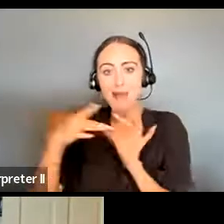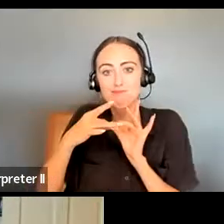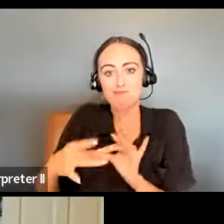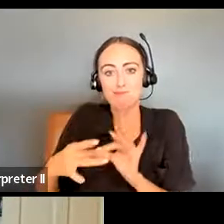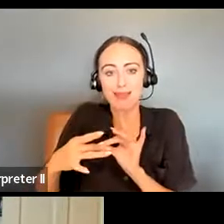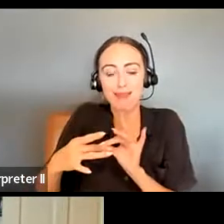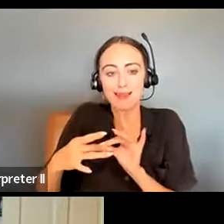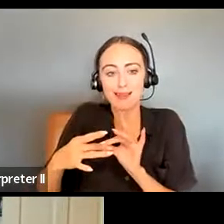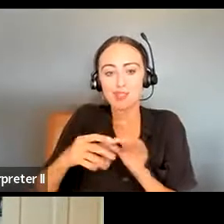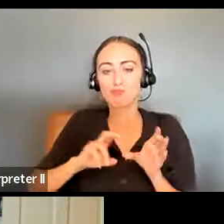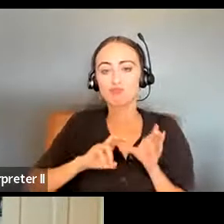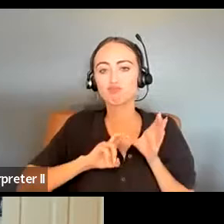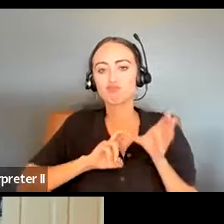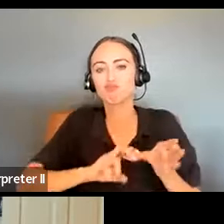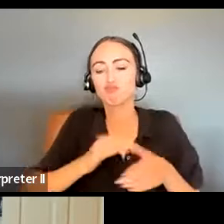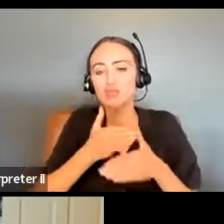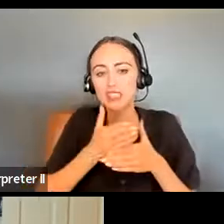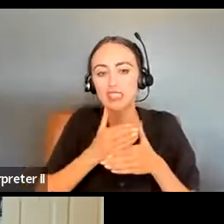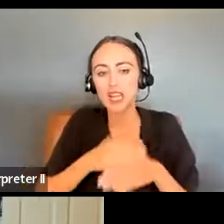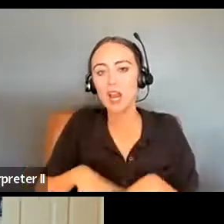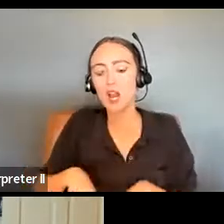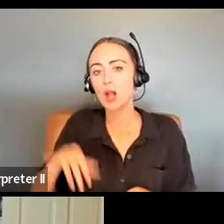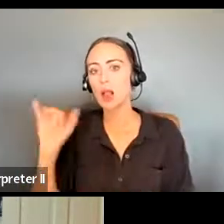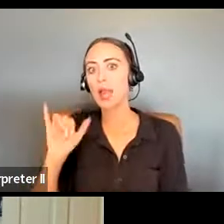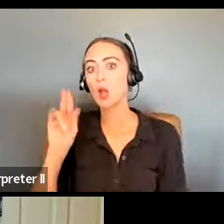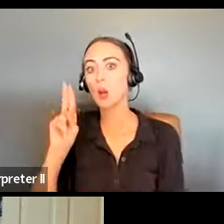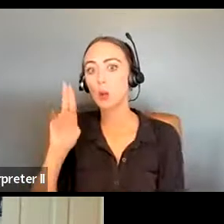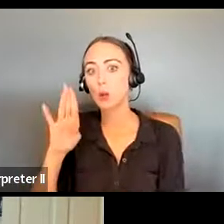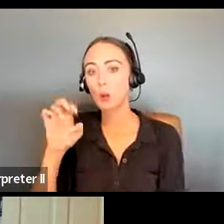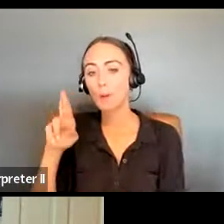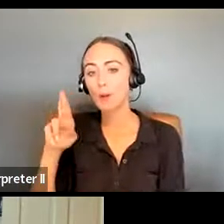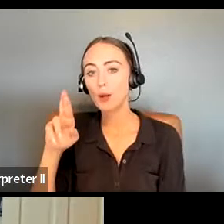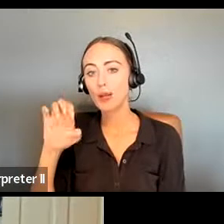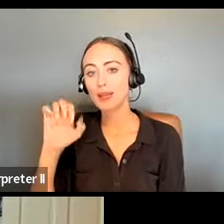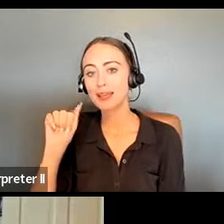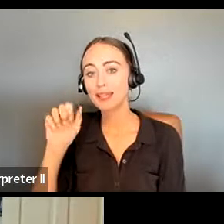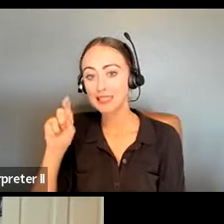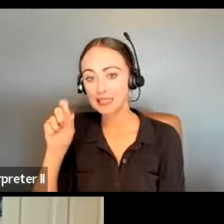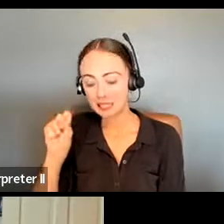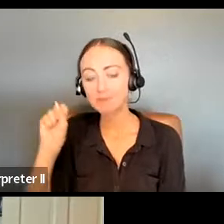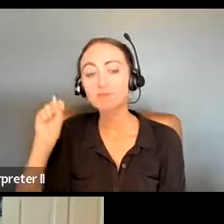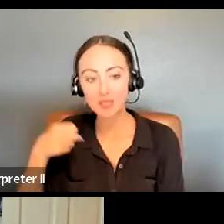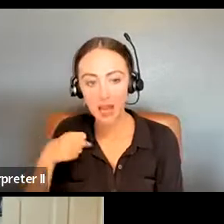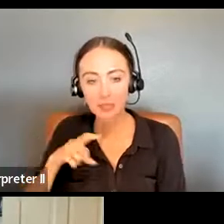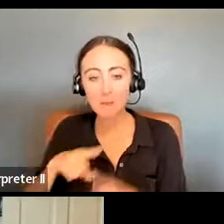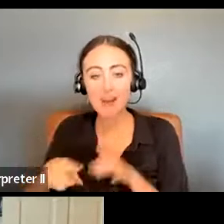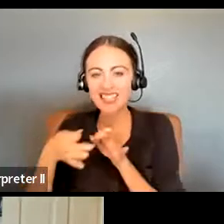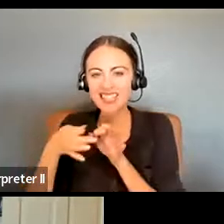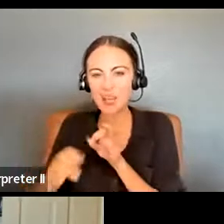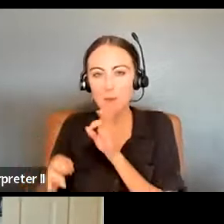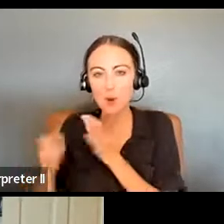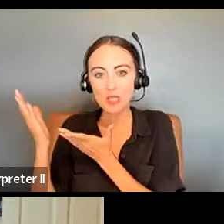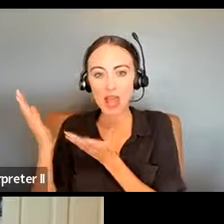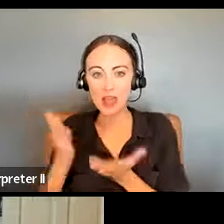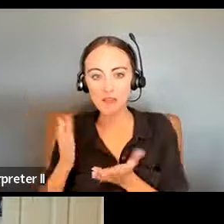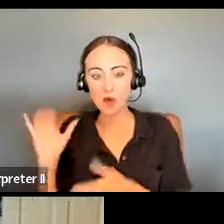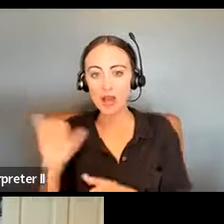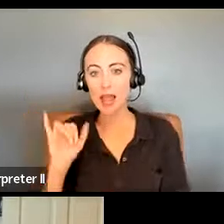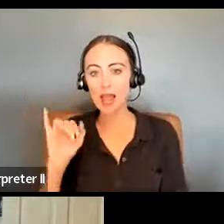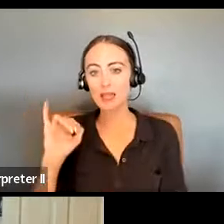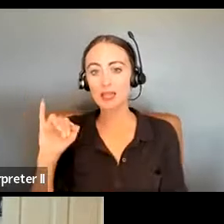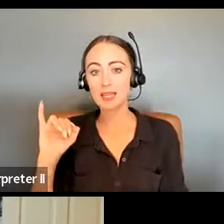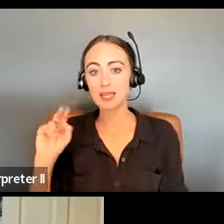service, so think of your Uber Eats type of example, that would work. A simple delivery like a